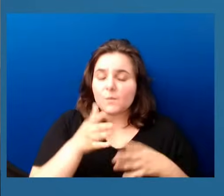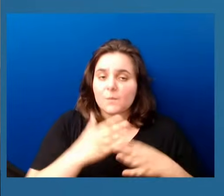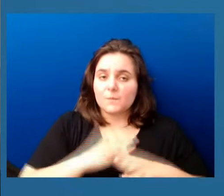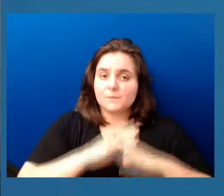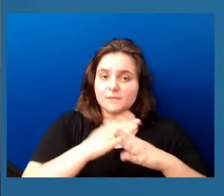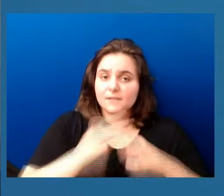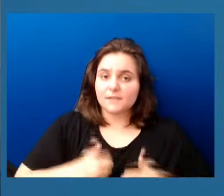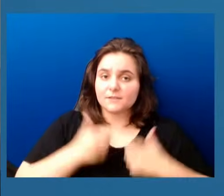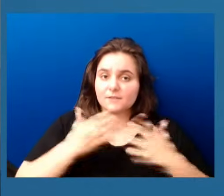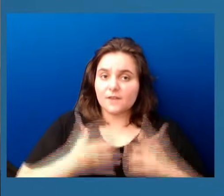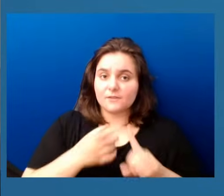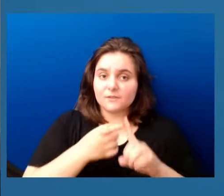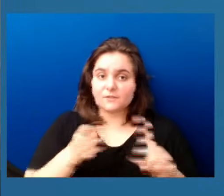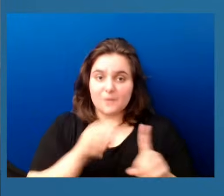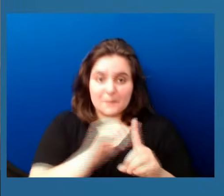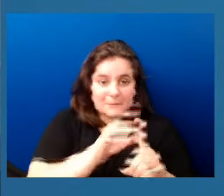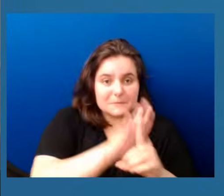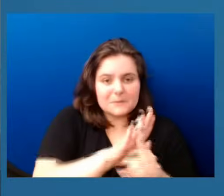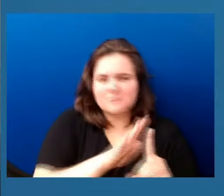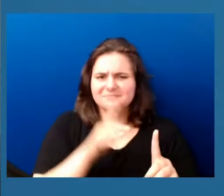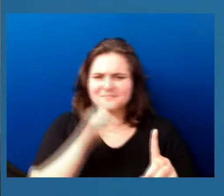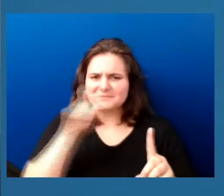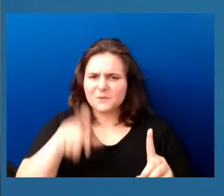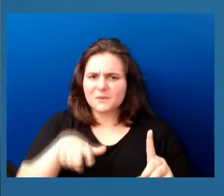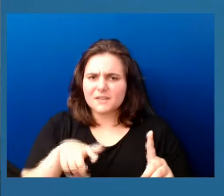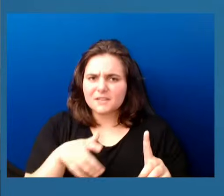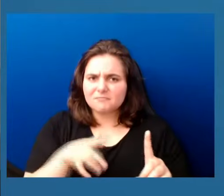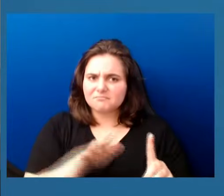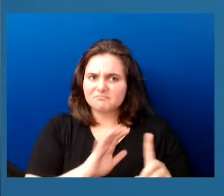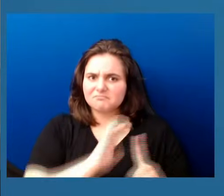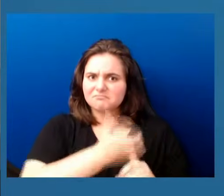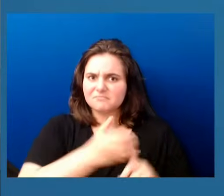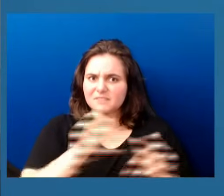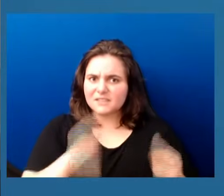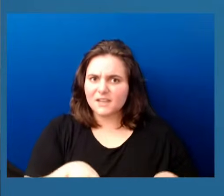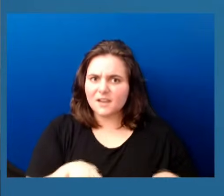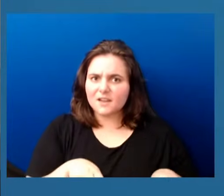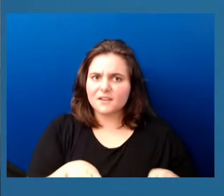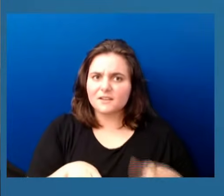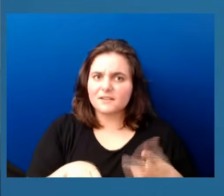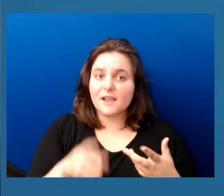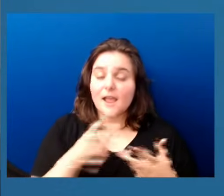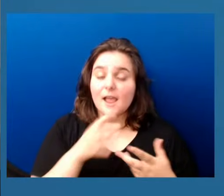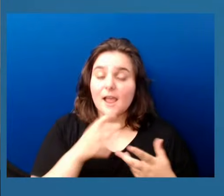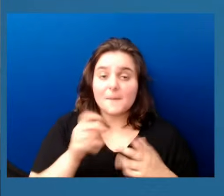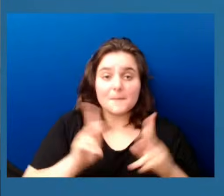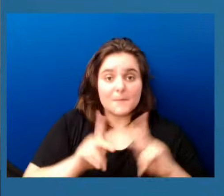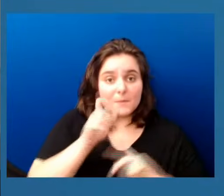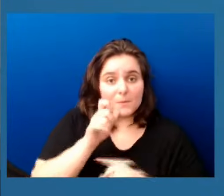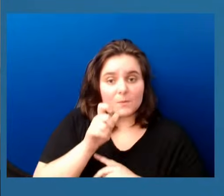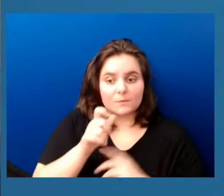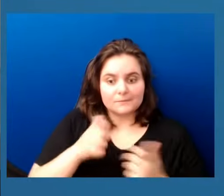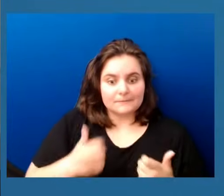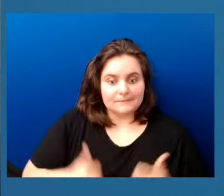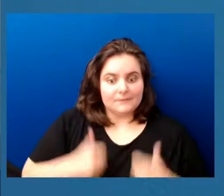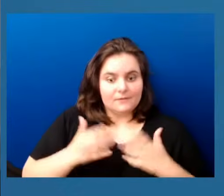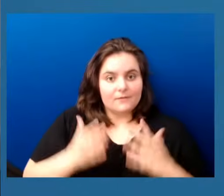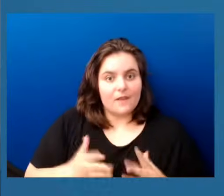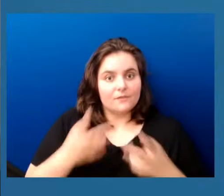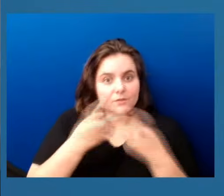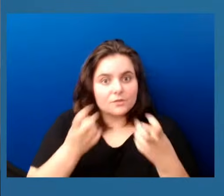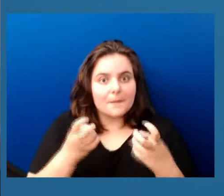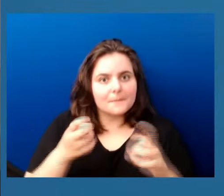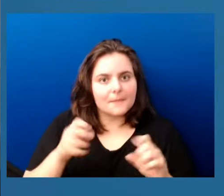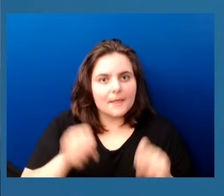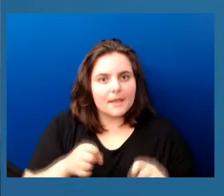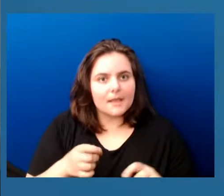and encourage more victims and survivors of crime to come forward and participate in the justice process. With these